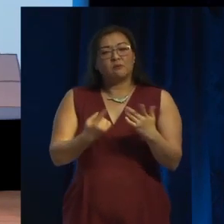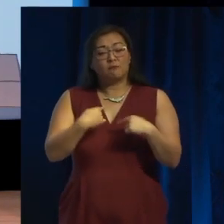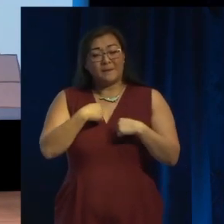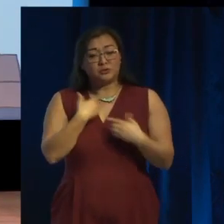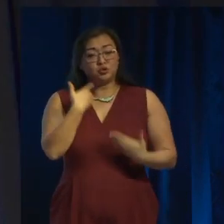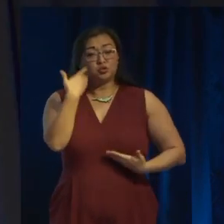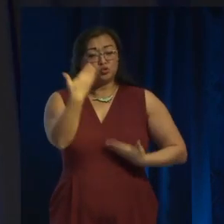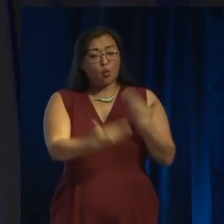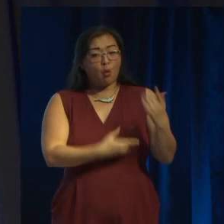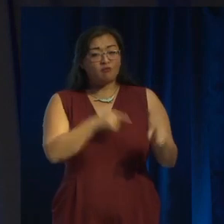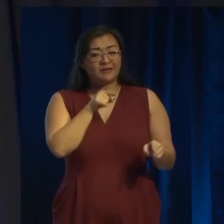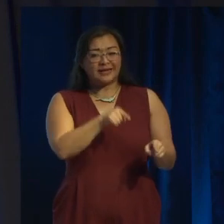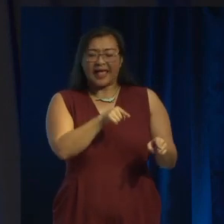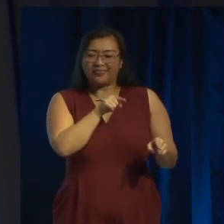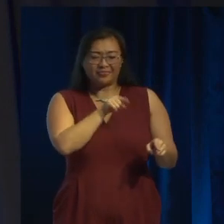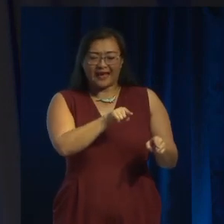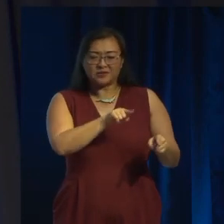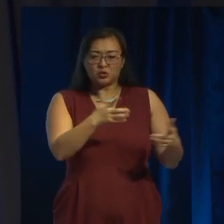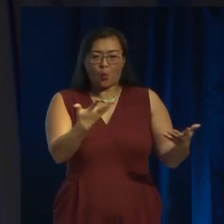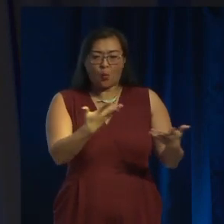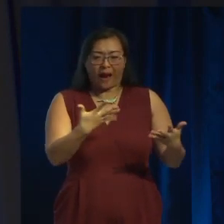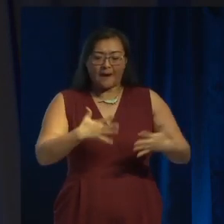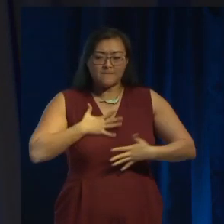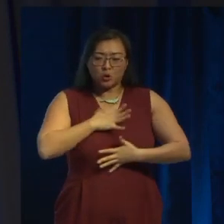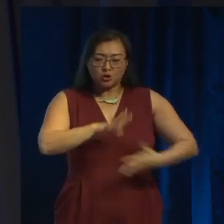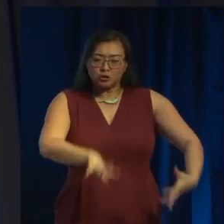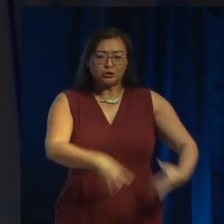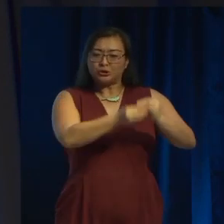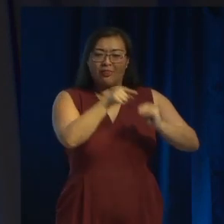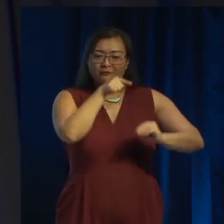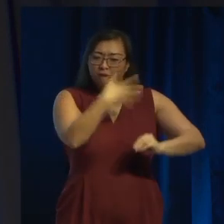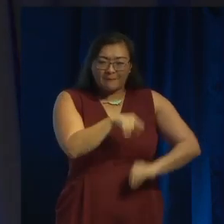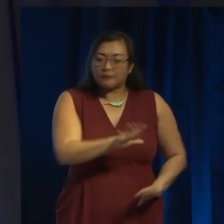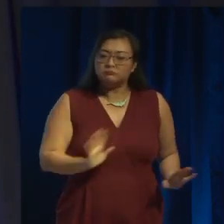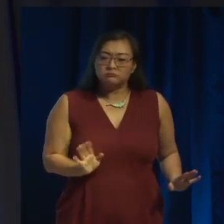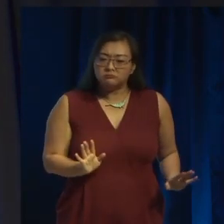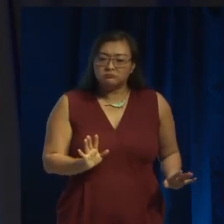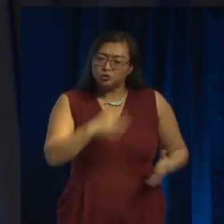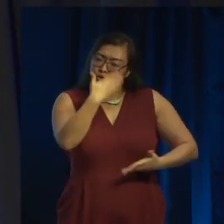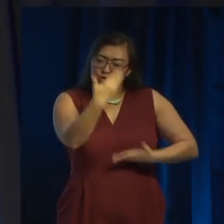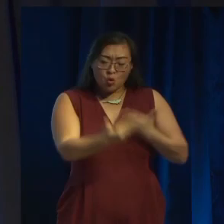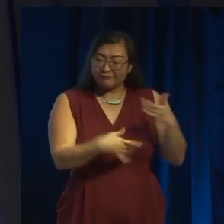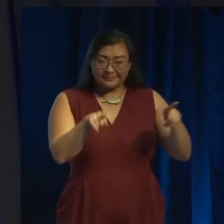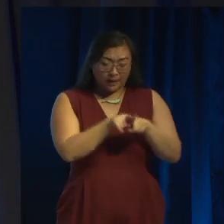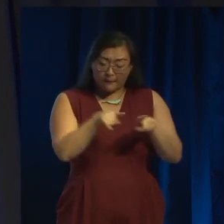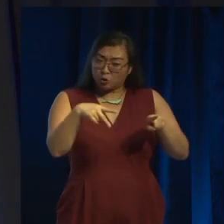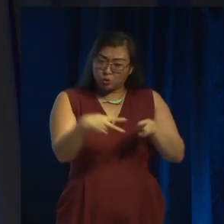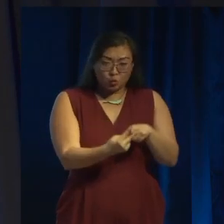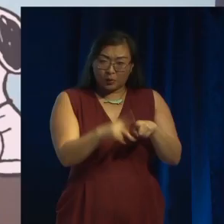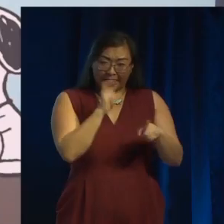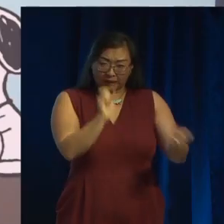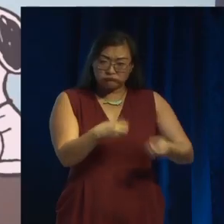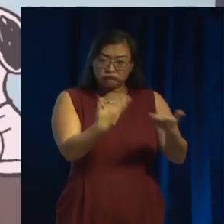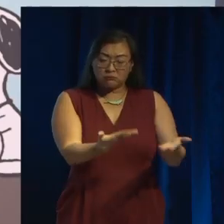the emotion. Story is also an element, a tool in order to convey it. What do you need to have a good